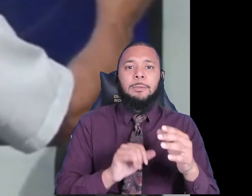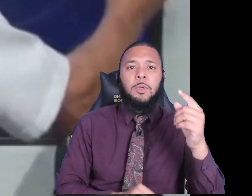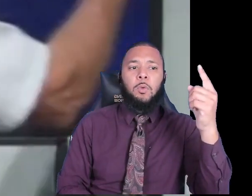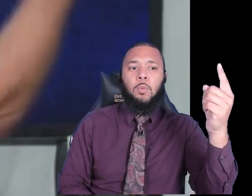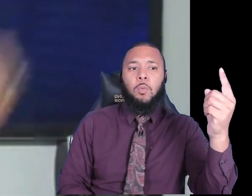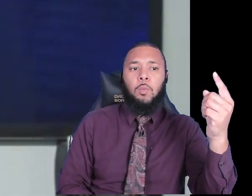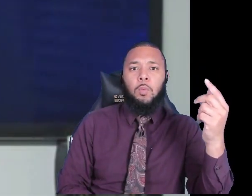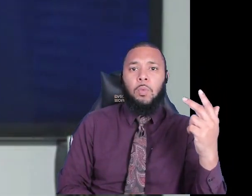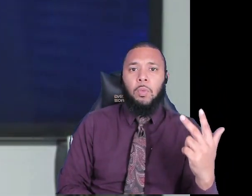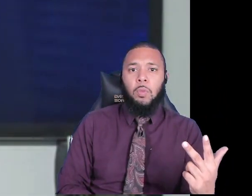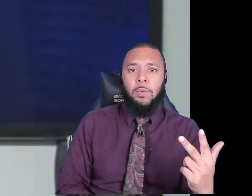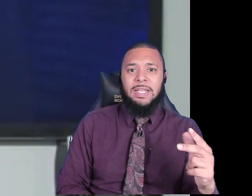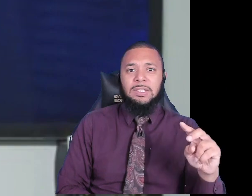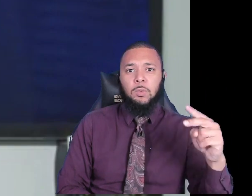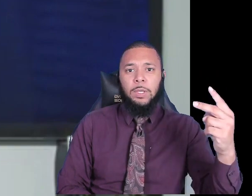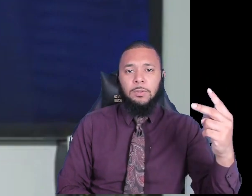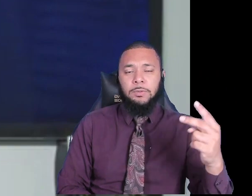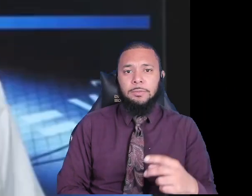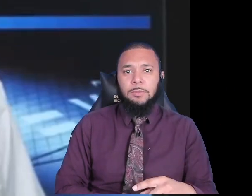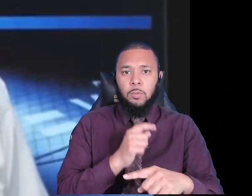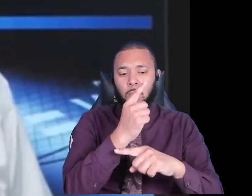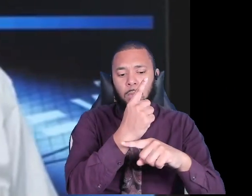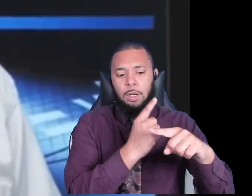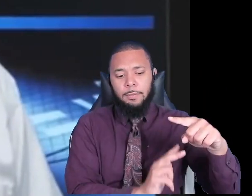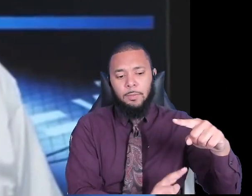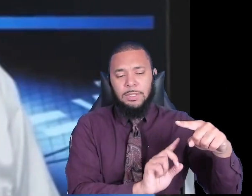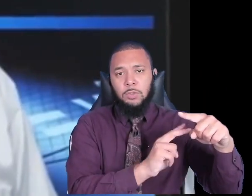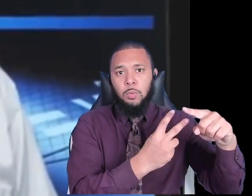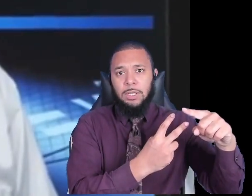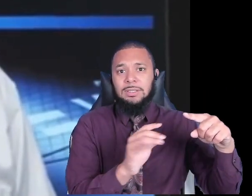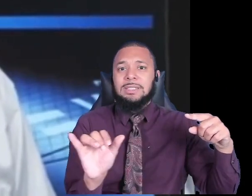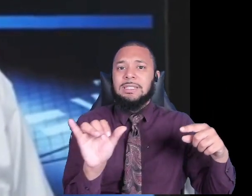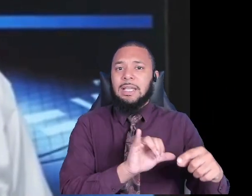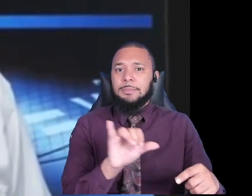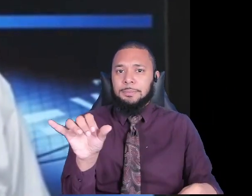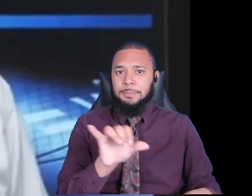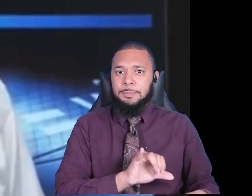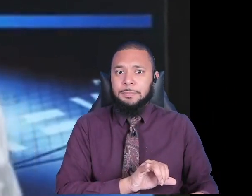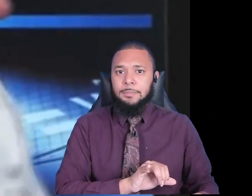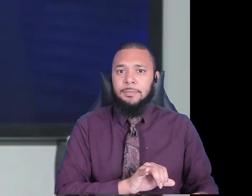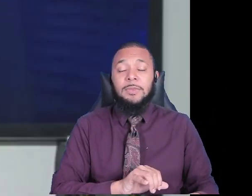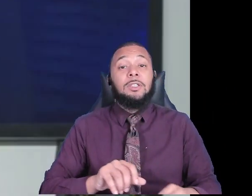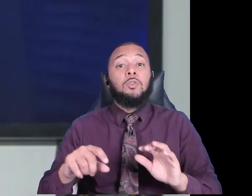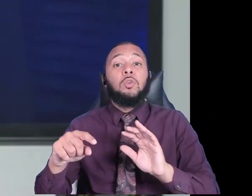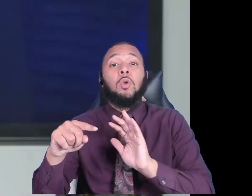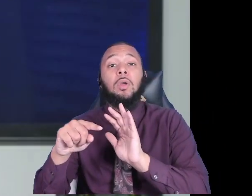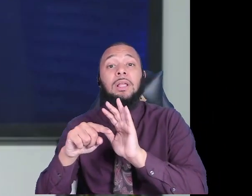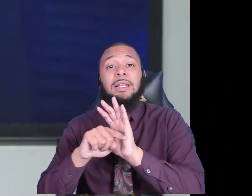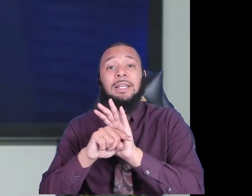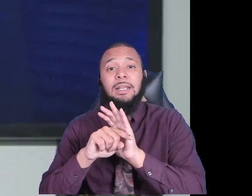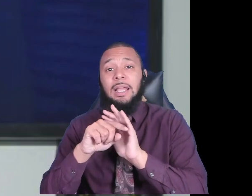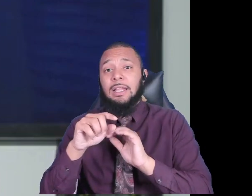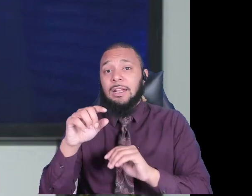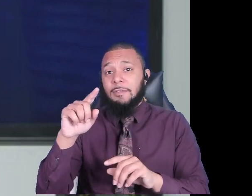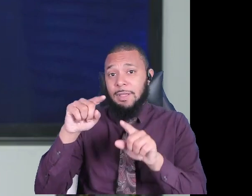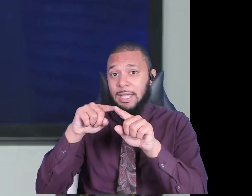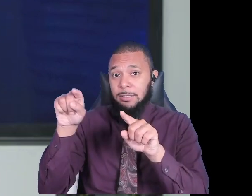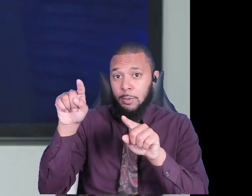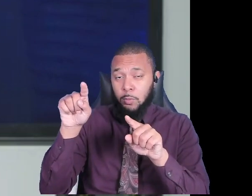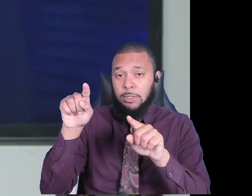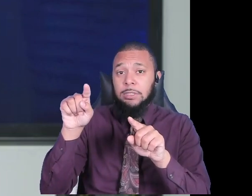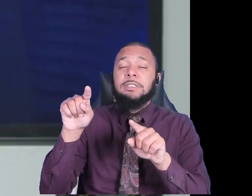1 over 3 squared. So negative exponents do make sense. When you have a negative